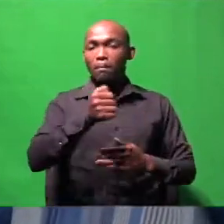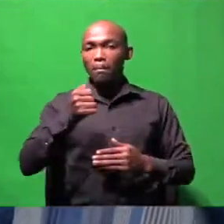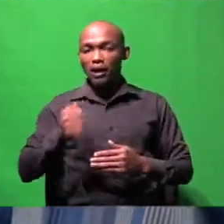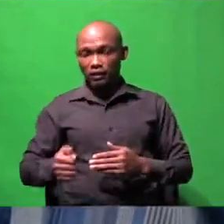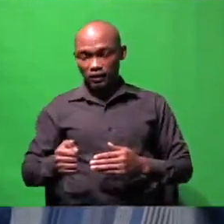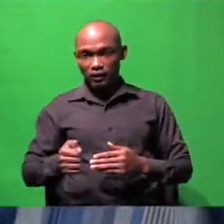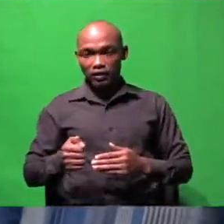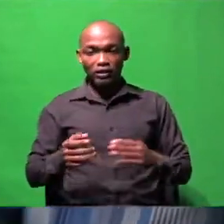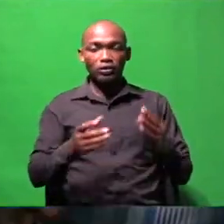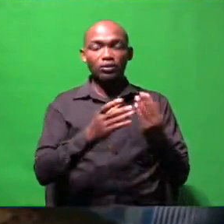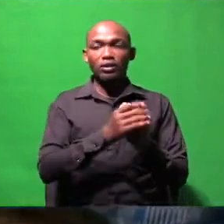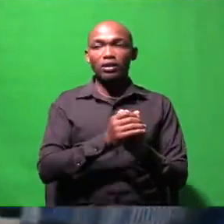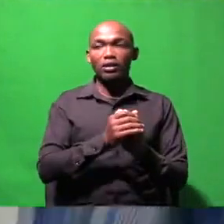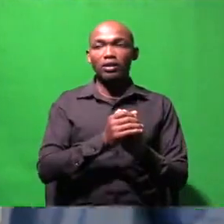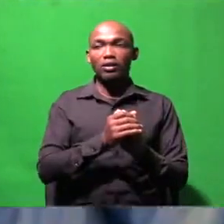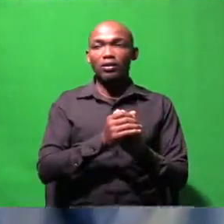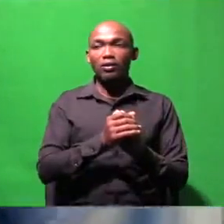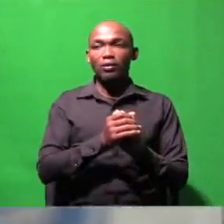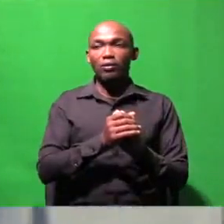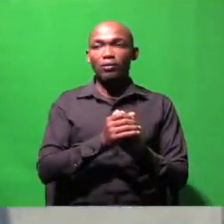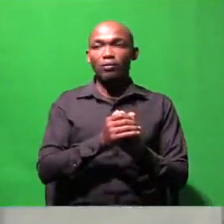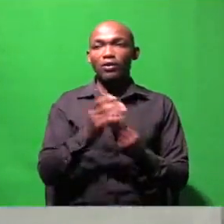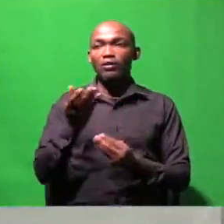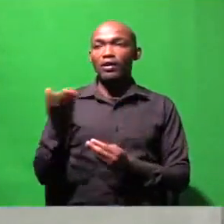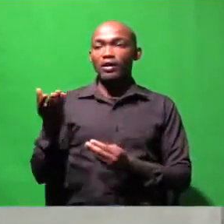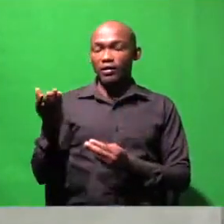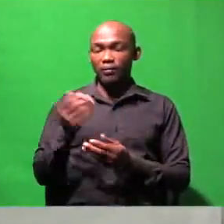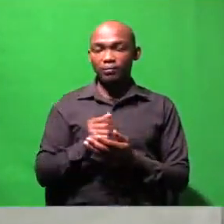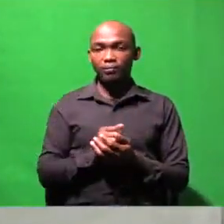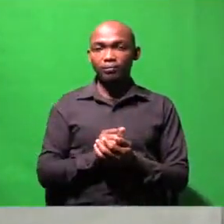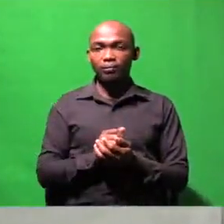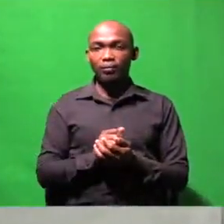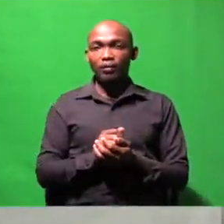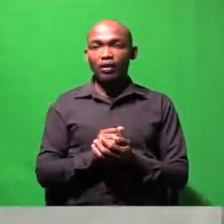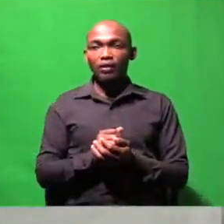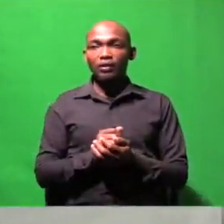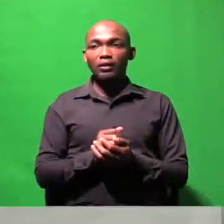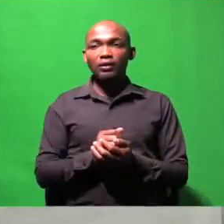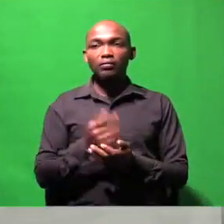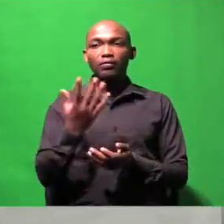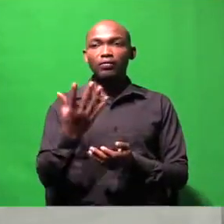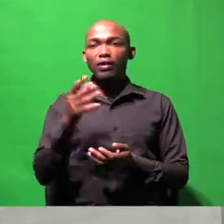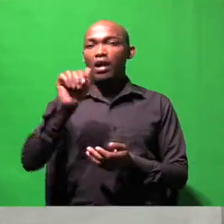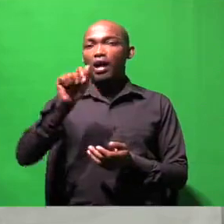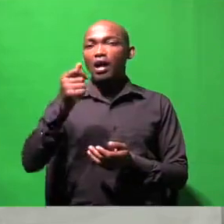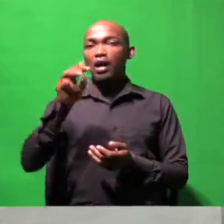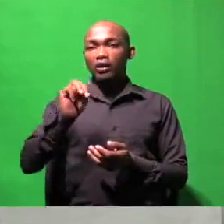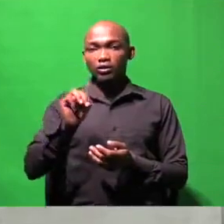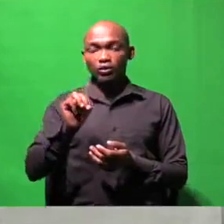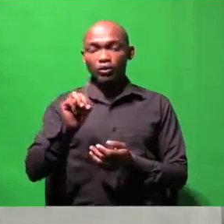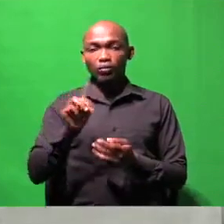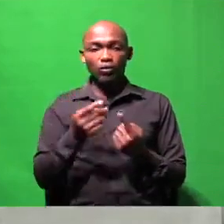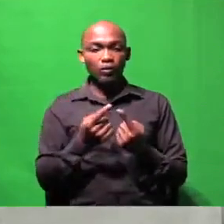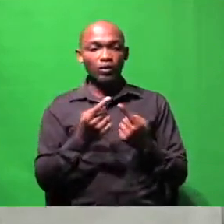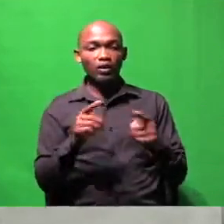Postulate number 5 says atoms of different elements